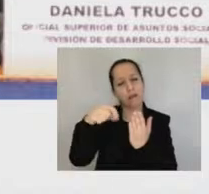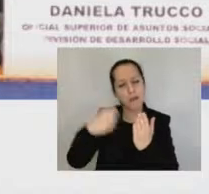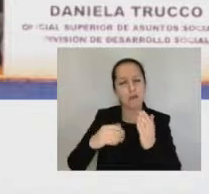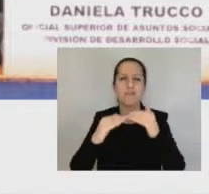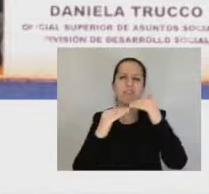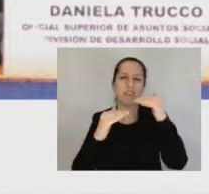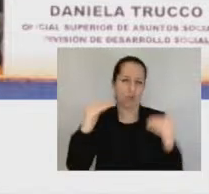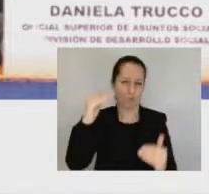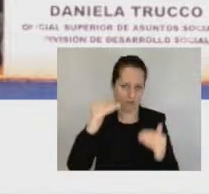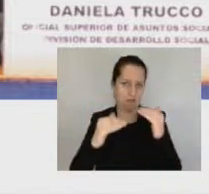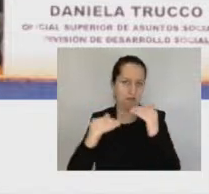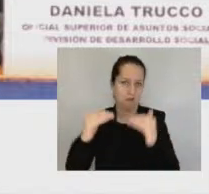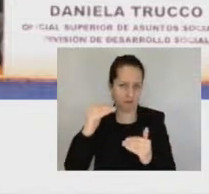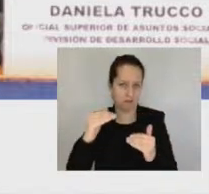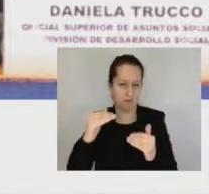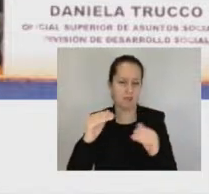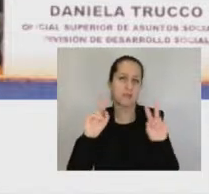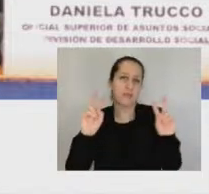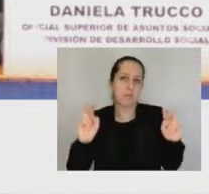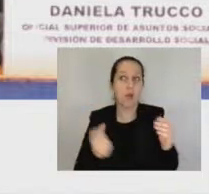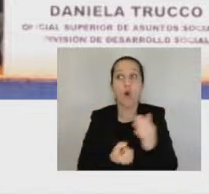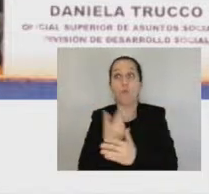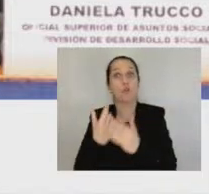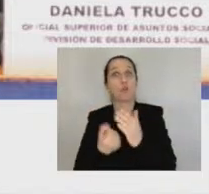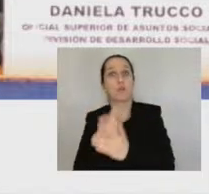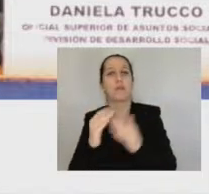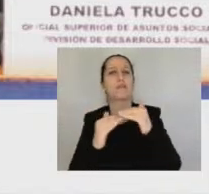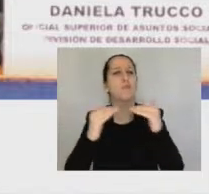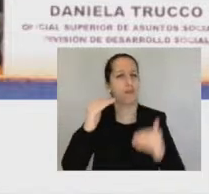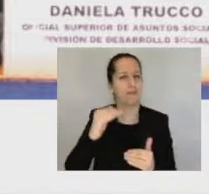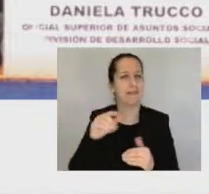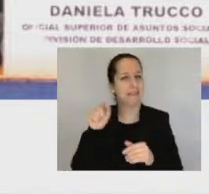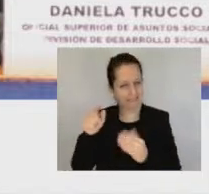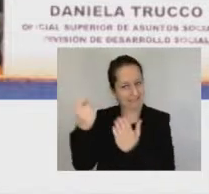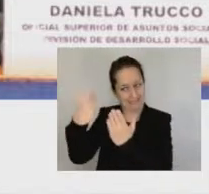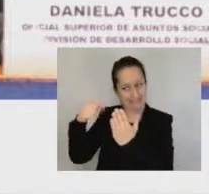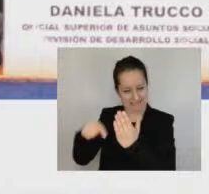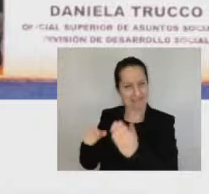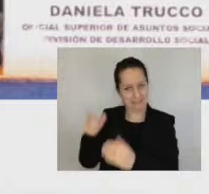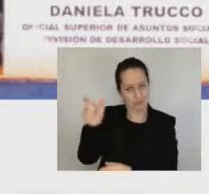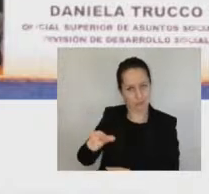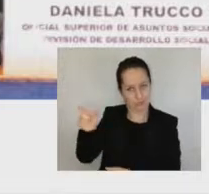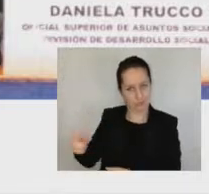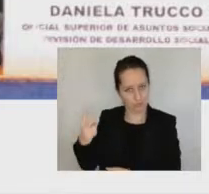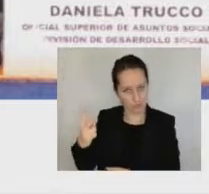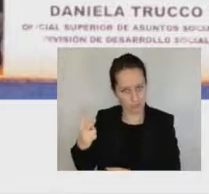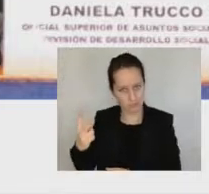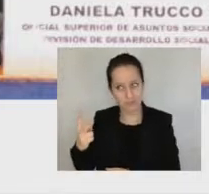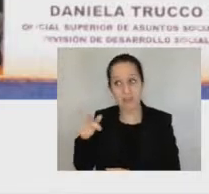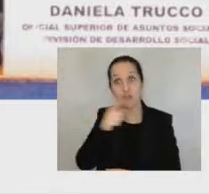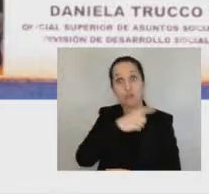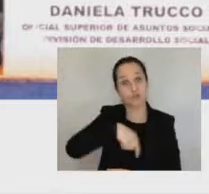of inequality because of opportunities. We will hear more about this.